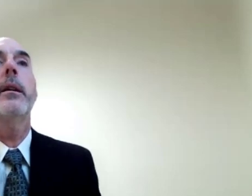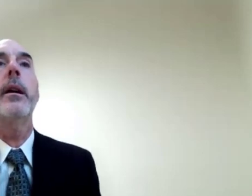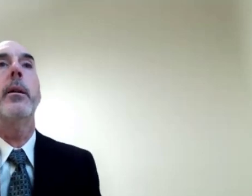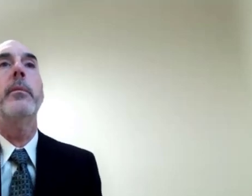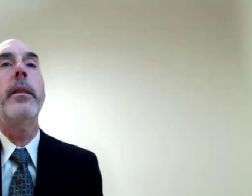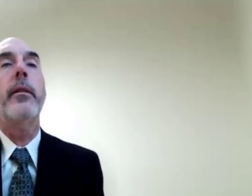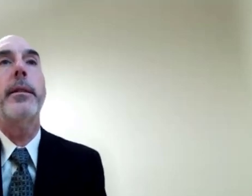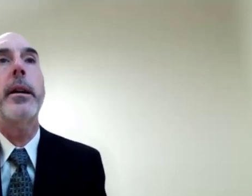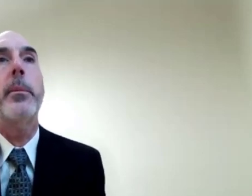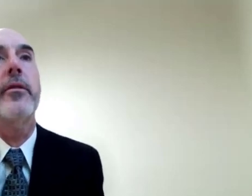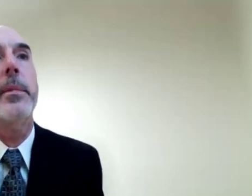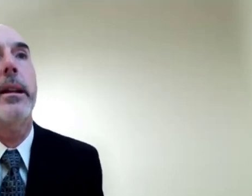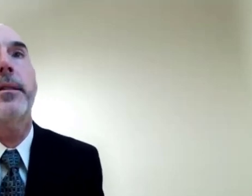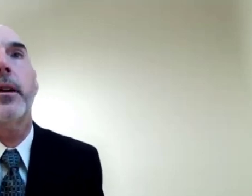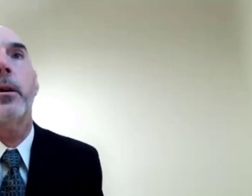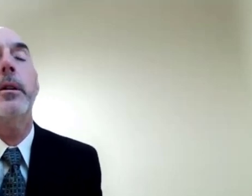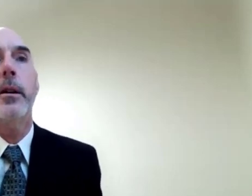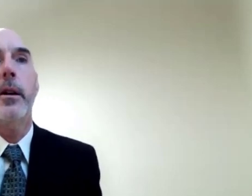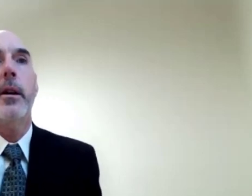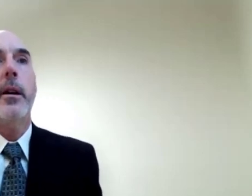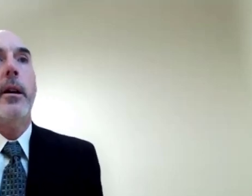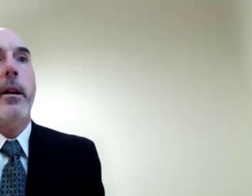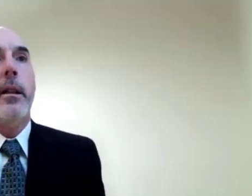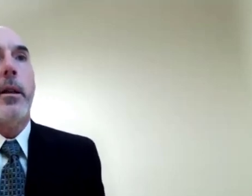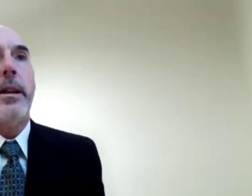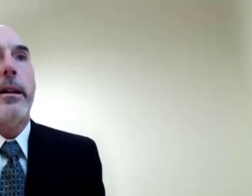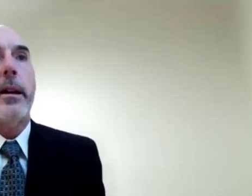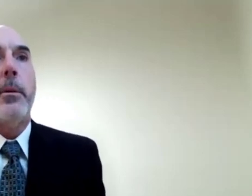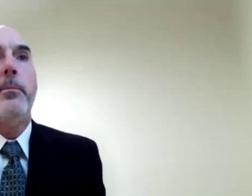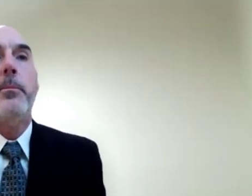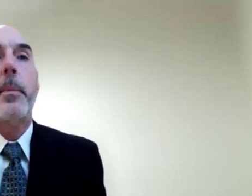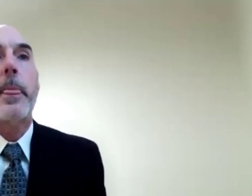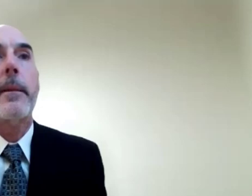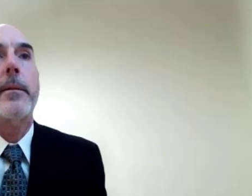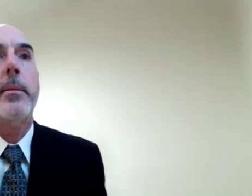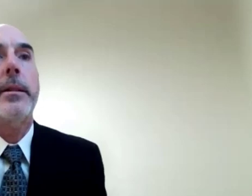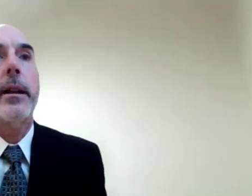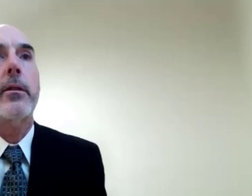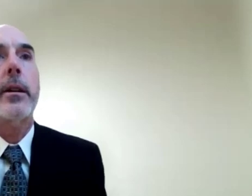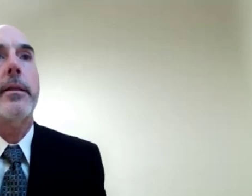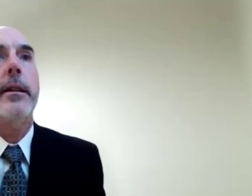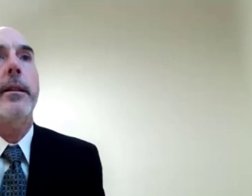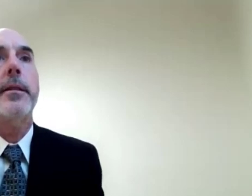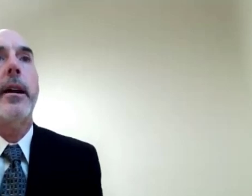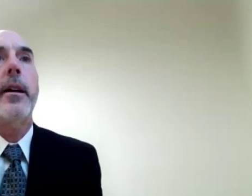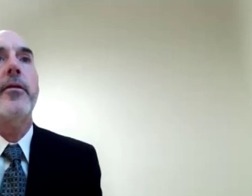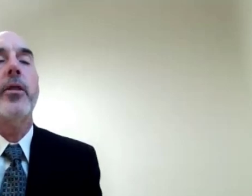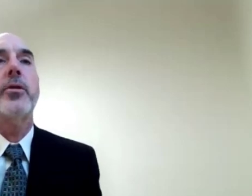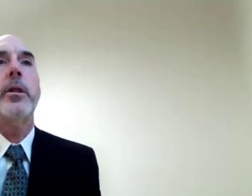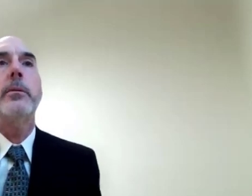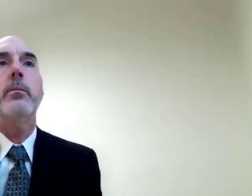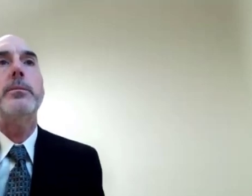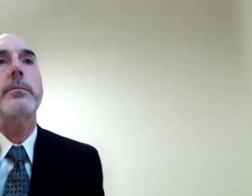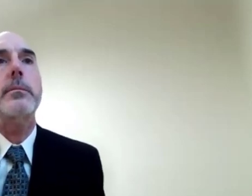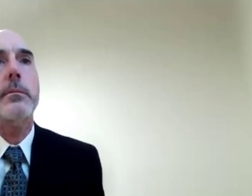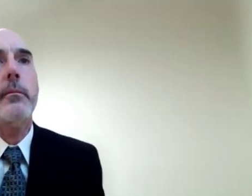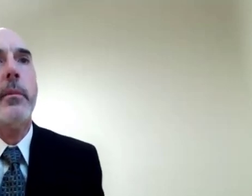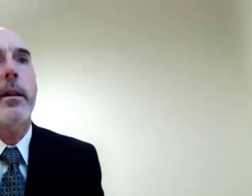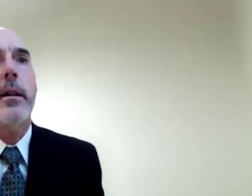Q&A in the last couple of minutes. So let me take a look at these. The first